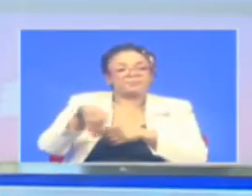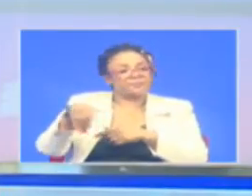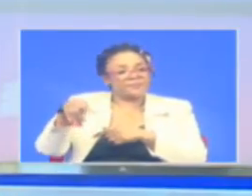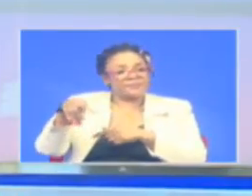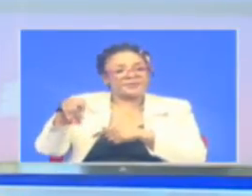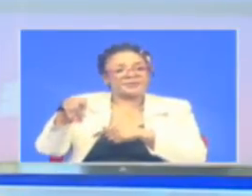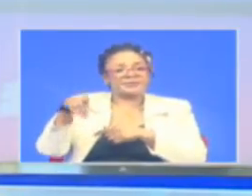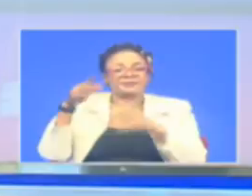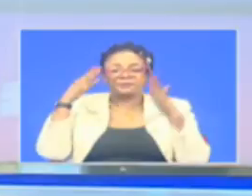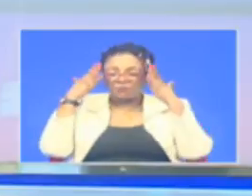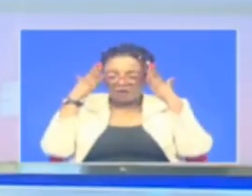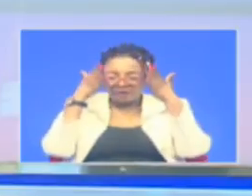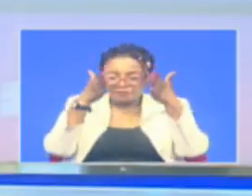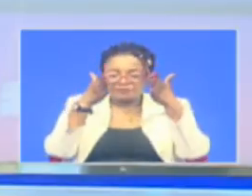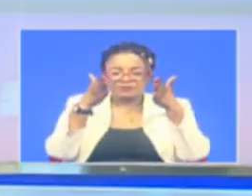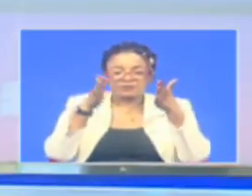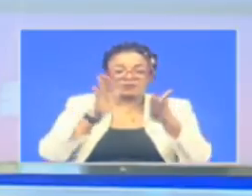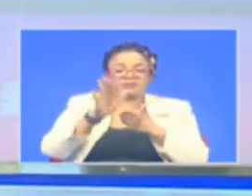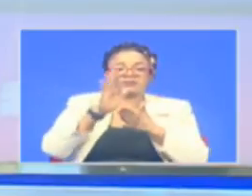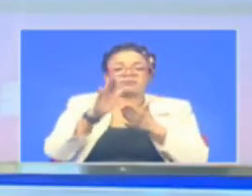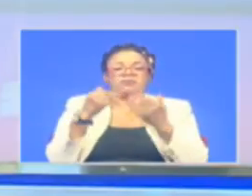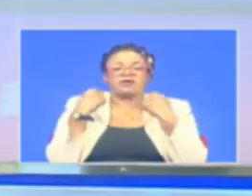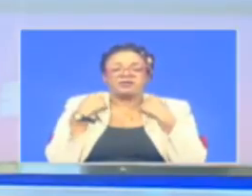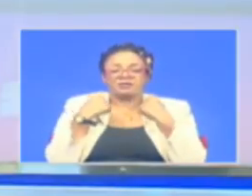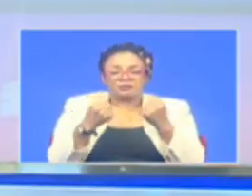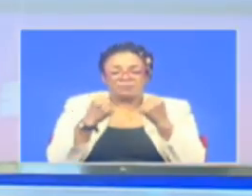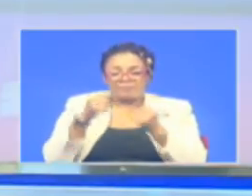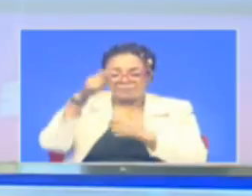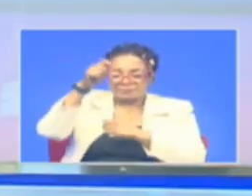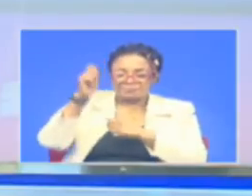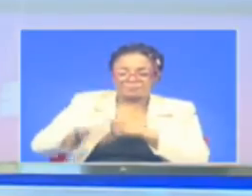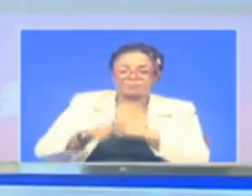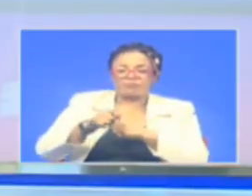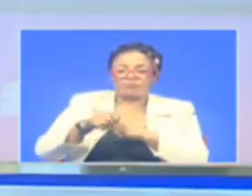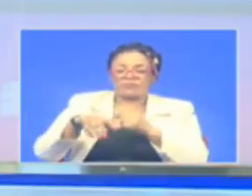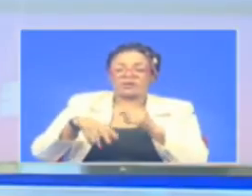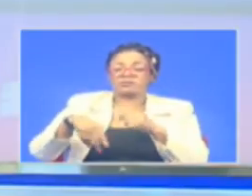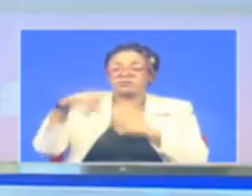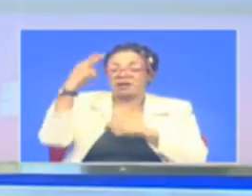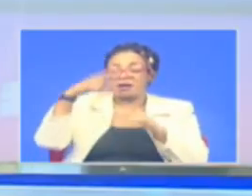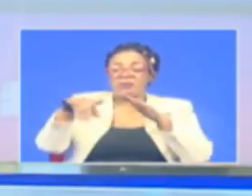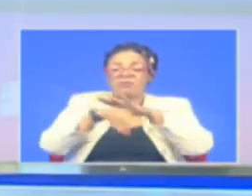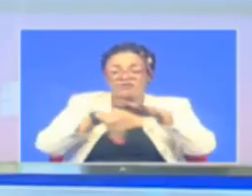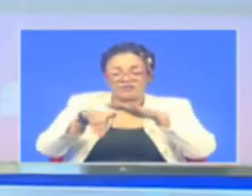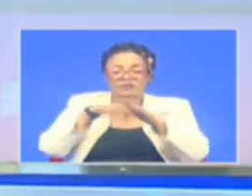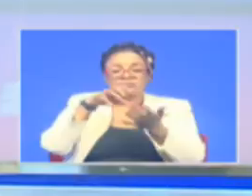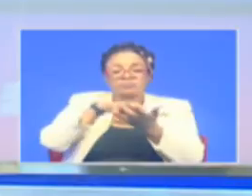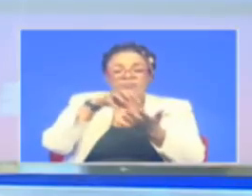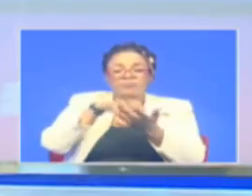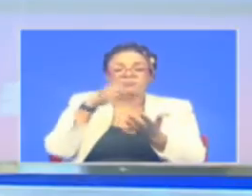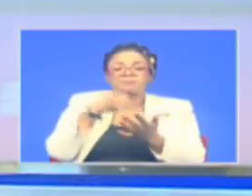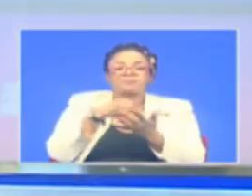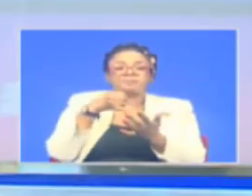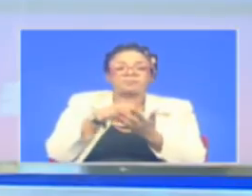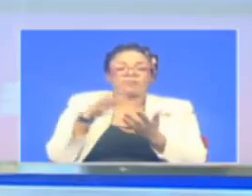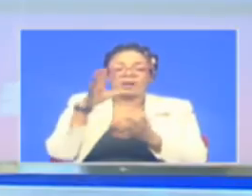to focus his energies on prosecuting the high-profile cases involving the misuse of public funds. The